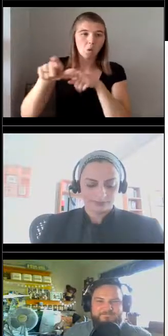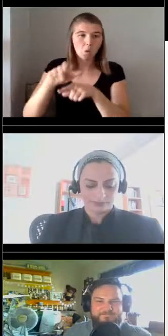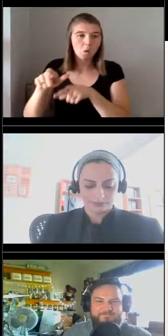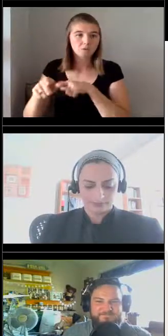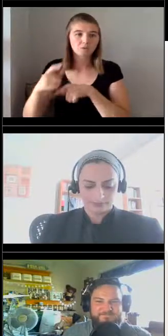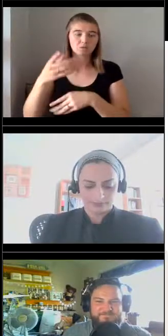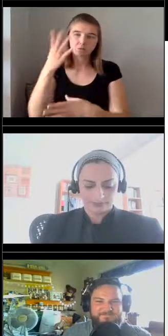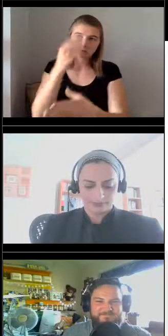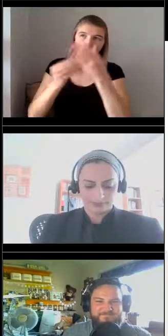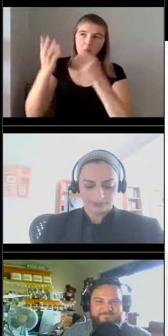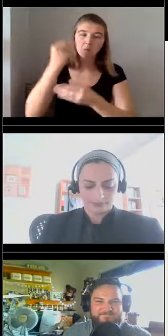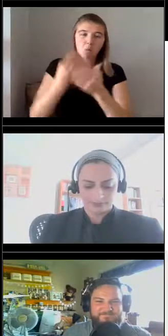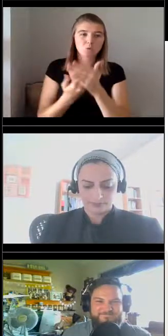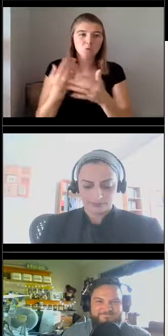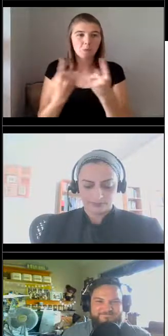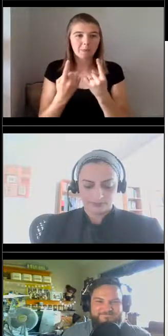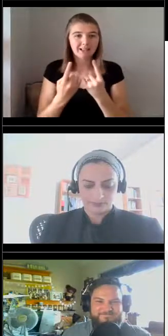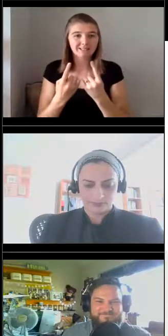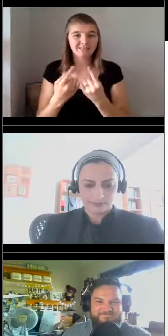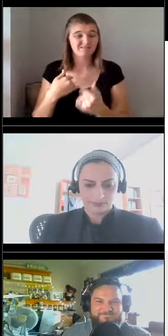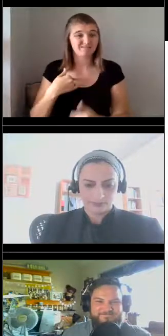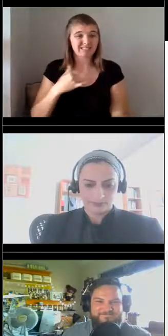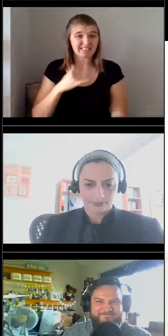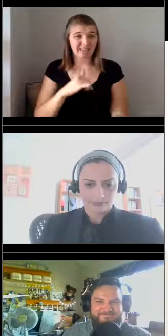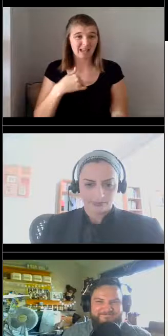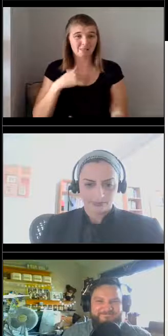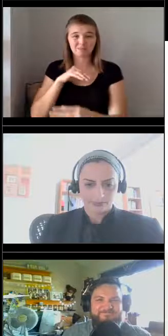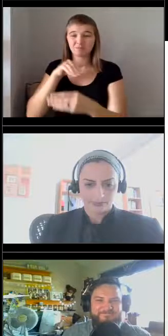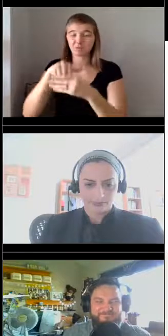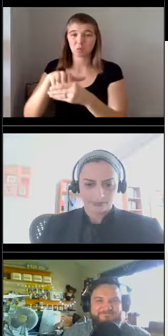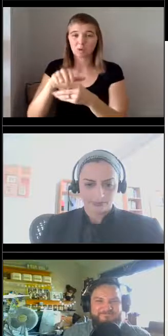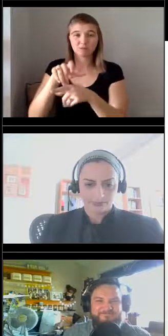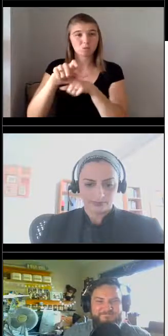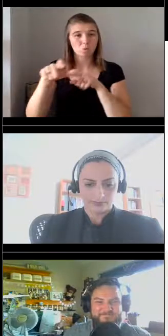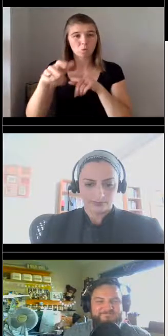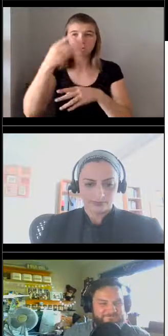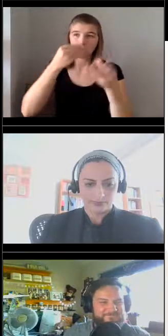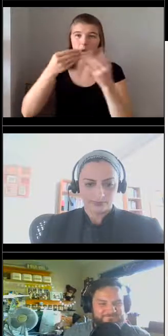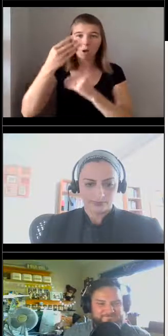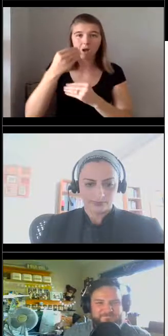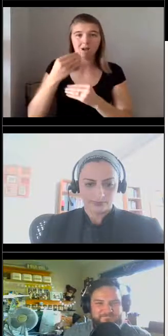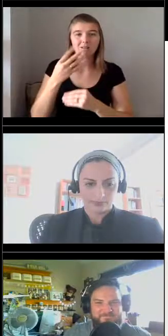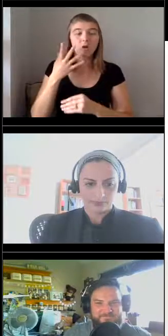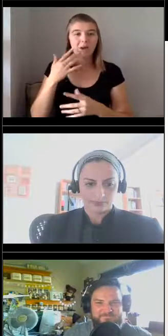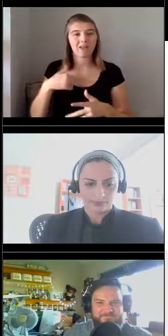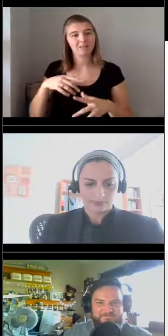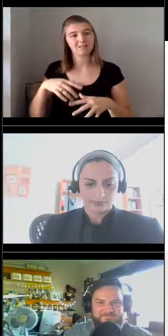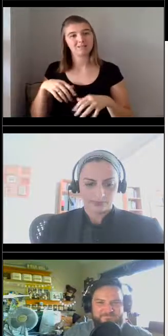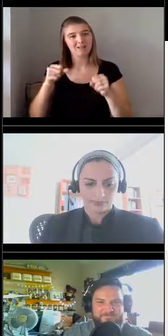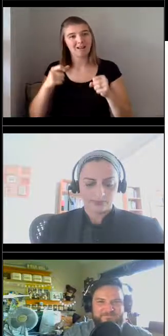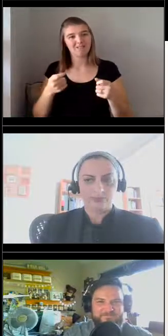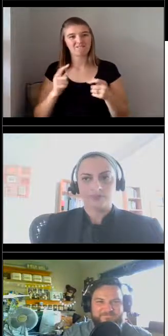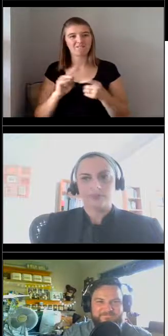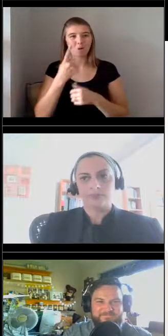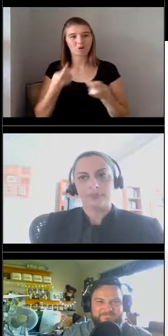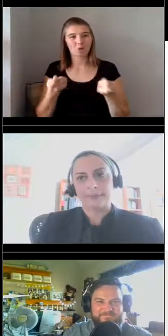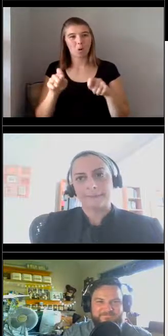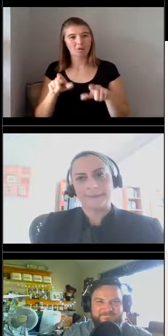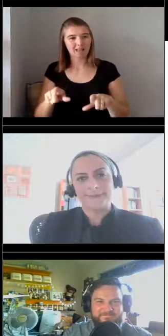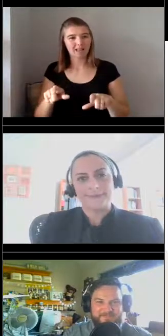looking into it. So I started to do some myself as well when we were having our first lockdown. So,